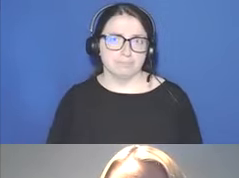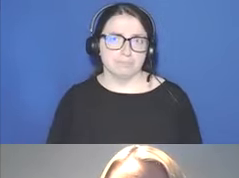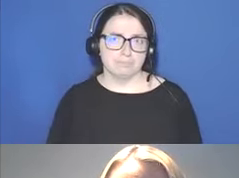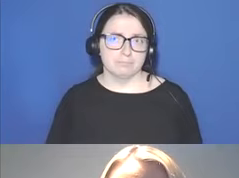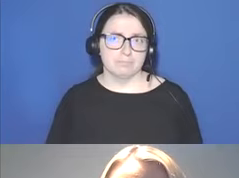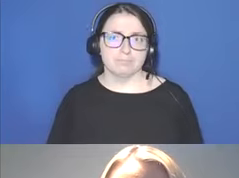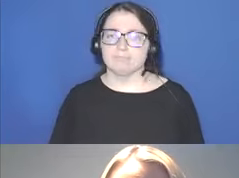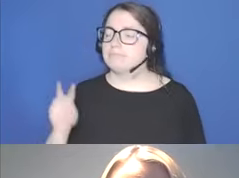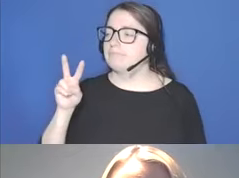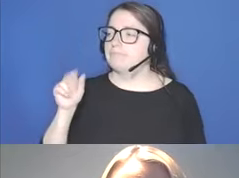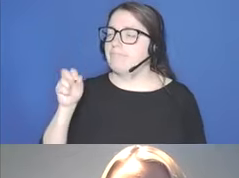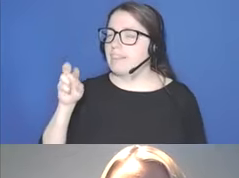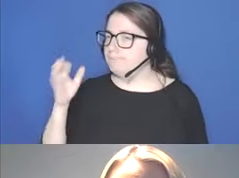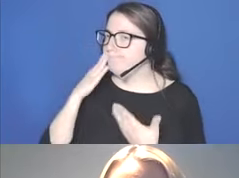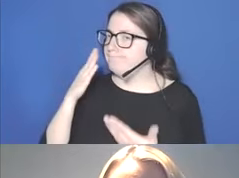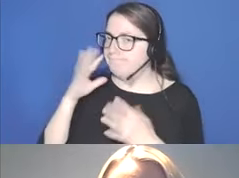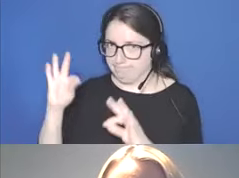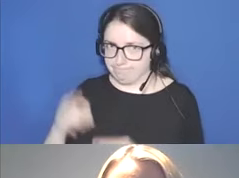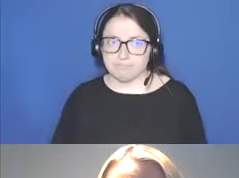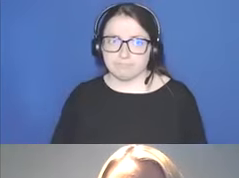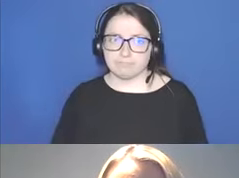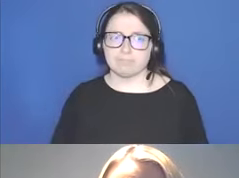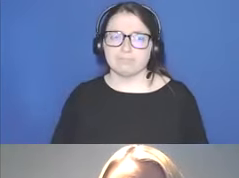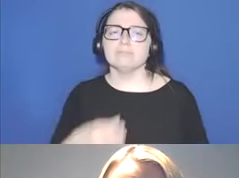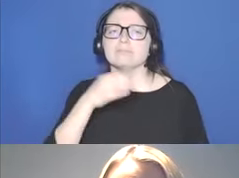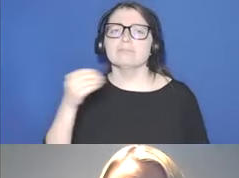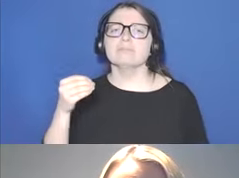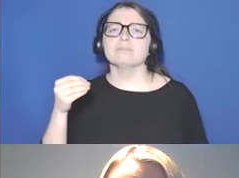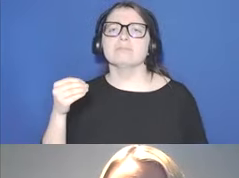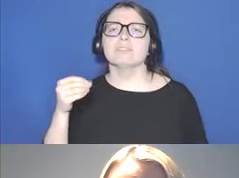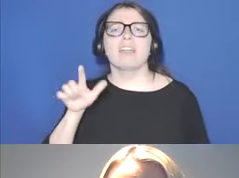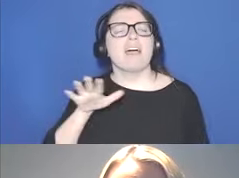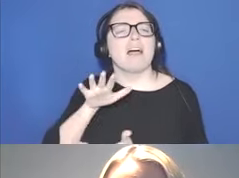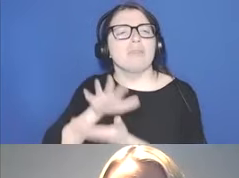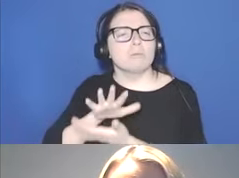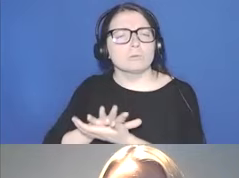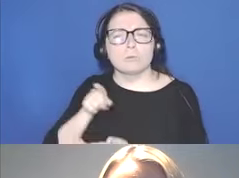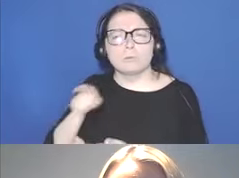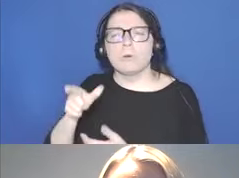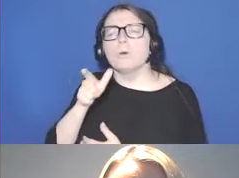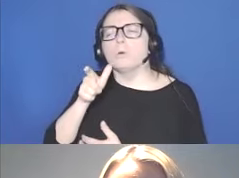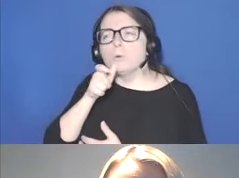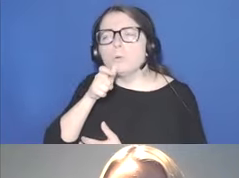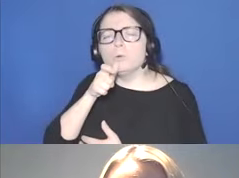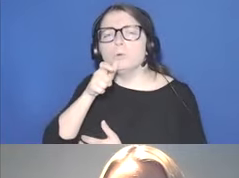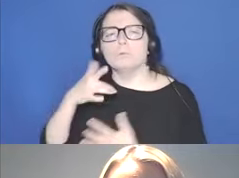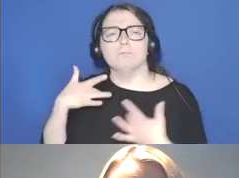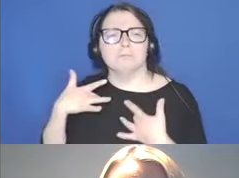Perfect. Thanks, Lisa. And who is it typically in the school who diagnoses them at